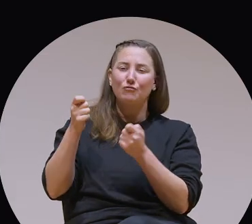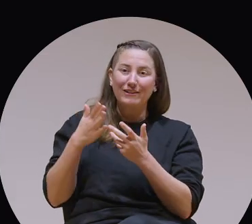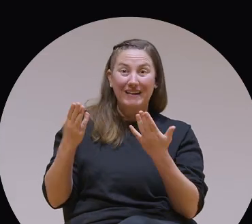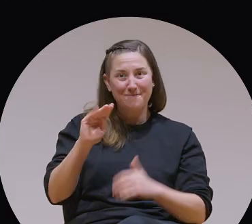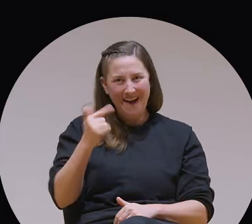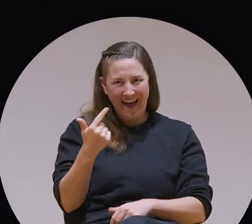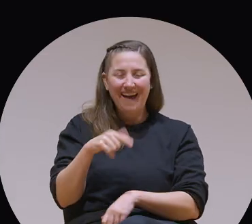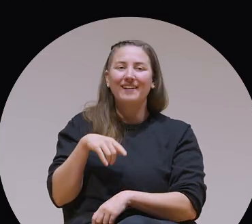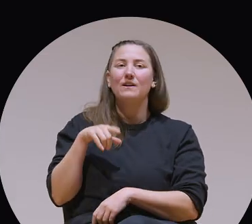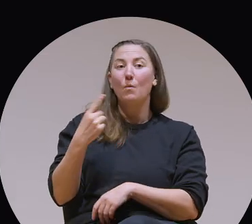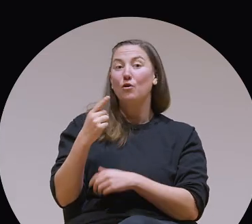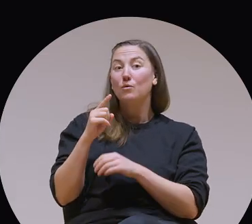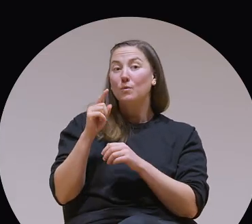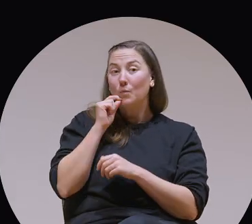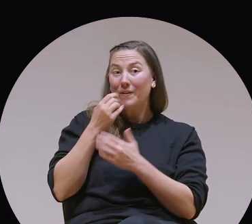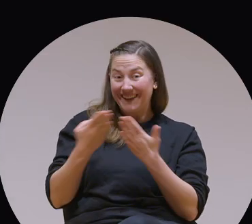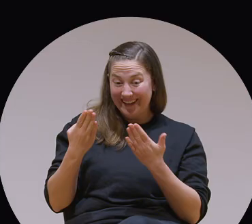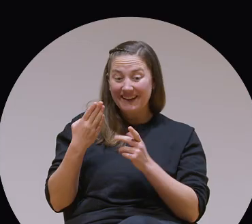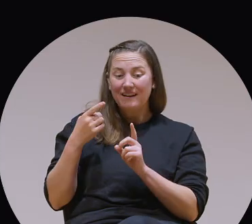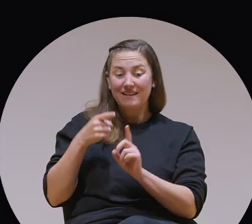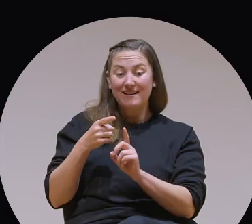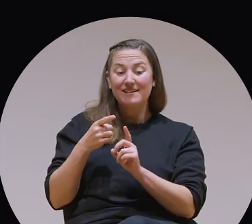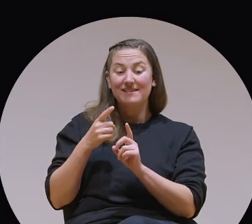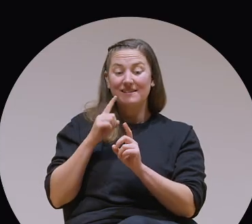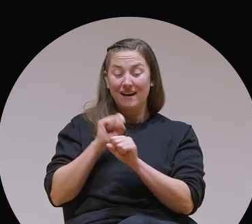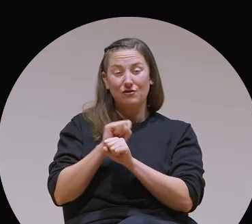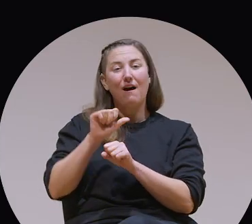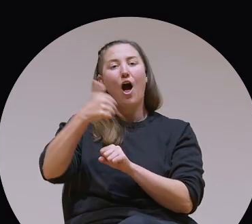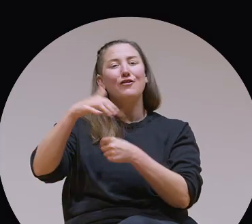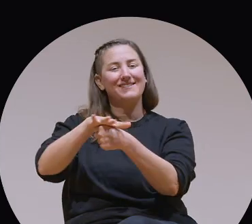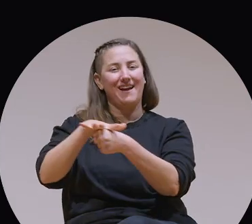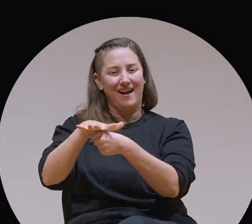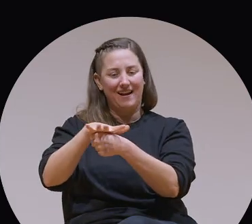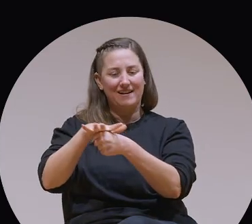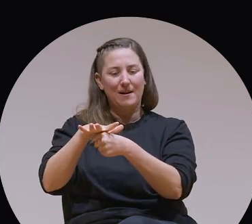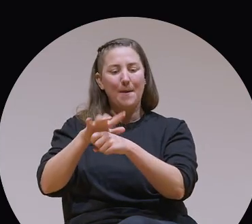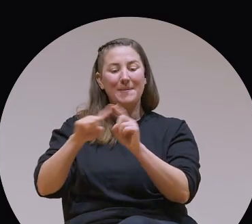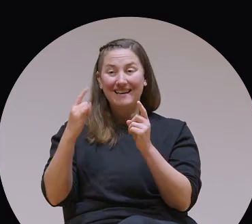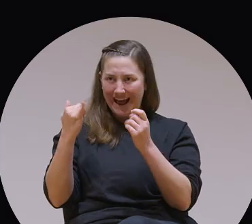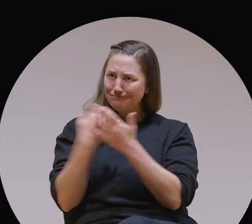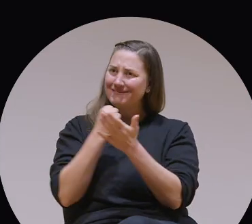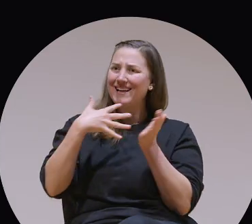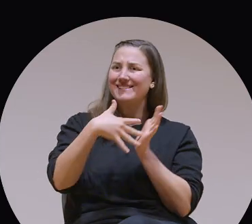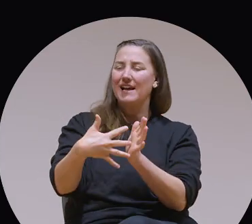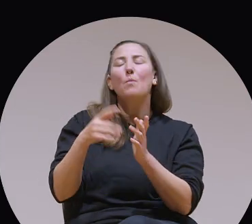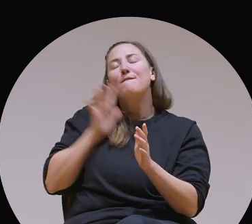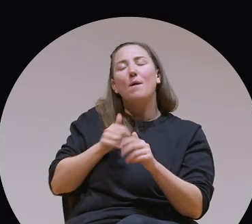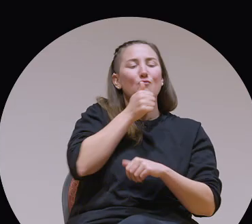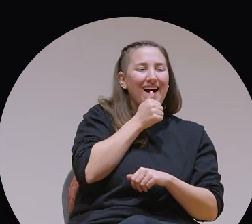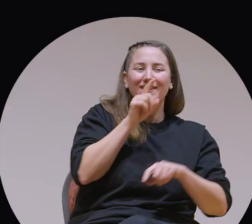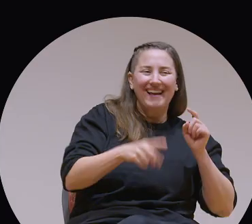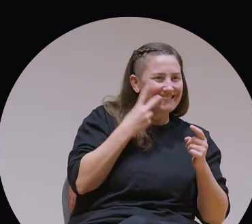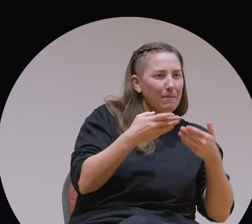of the great things is these objects were previously out of public sight, and now they're available for study. So any one of you can go to the Met and see